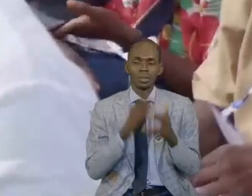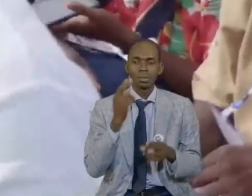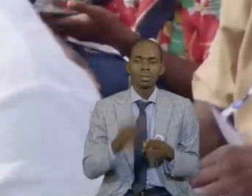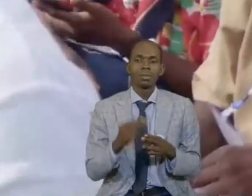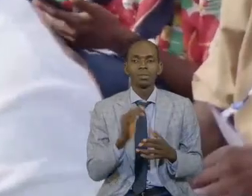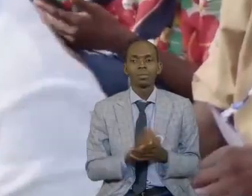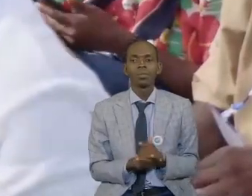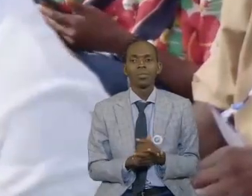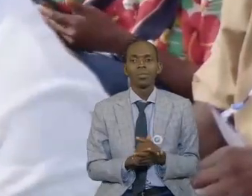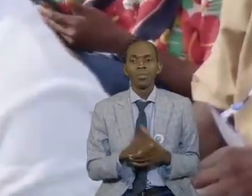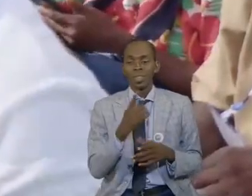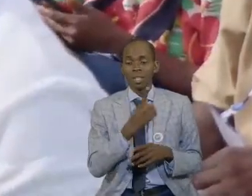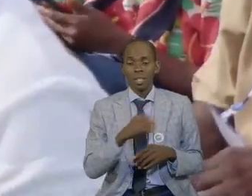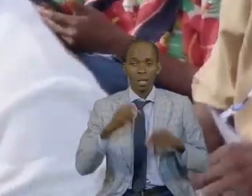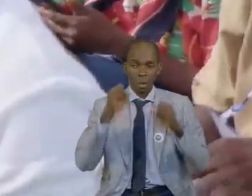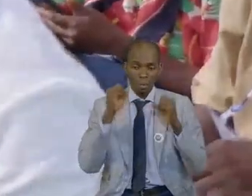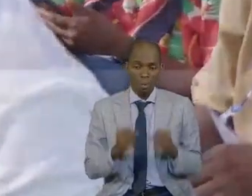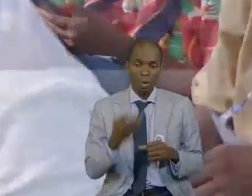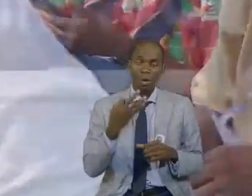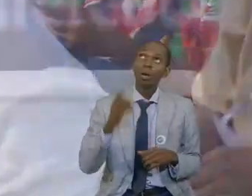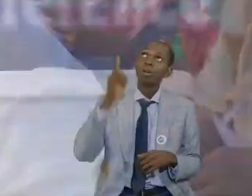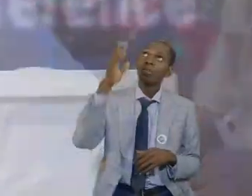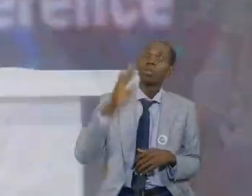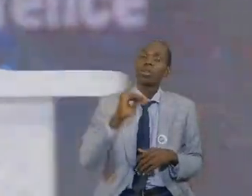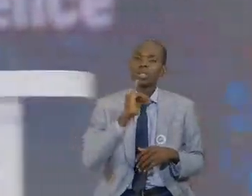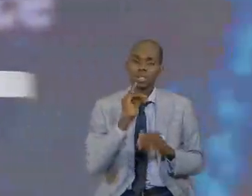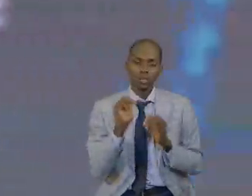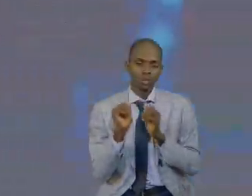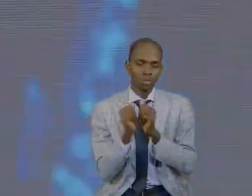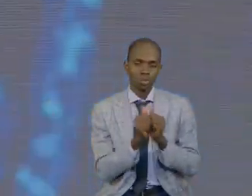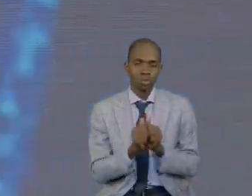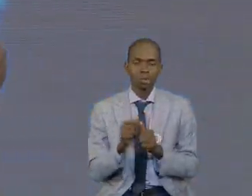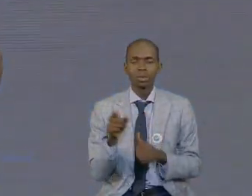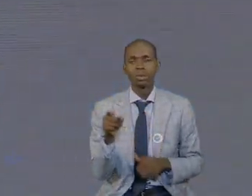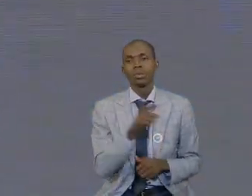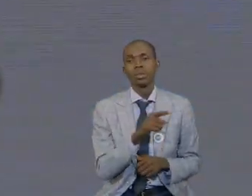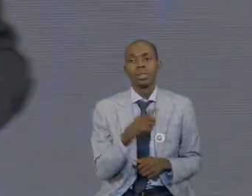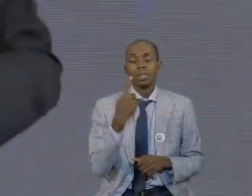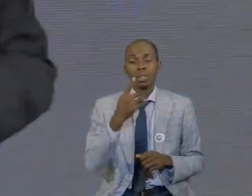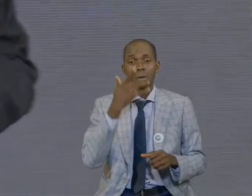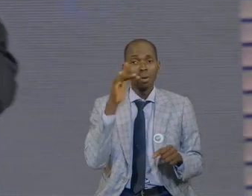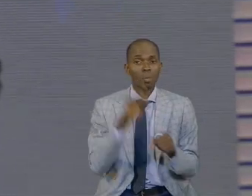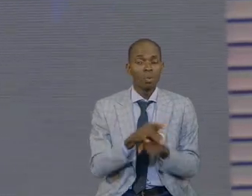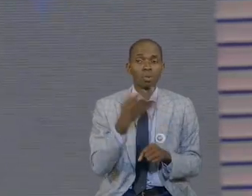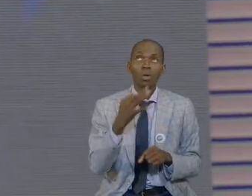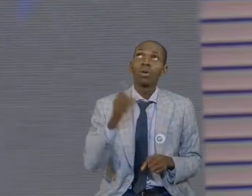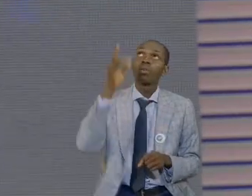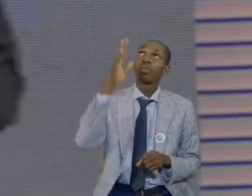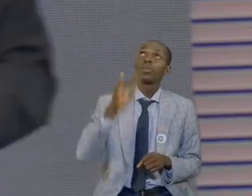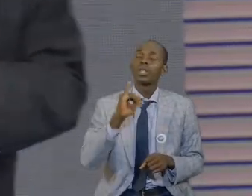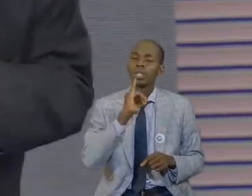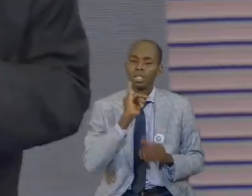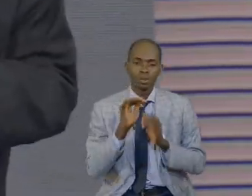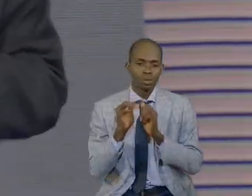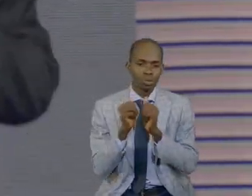The power of God is with you. The promise of God is with you.